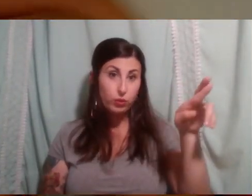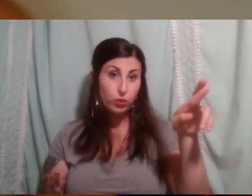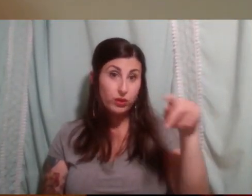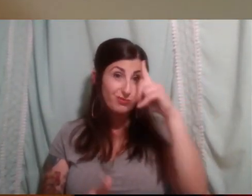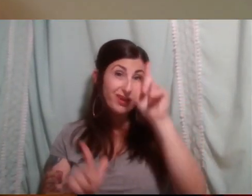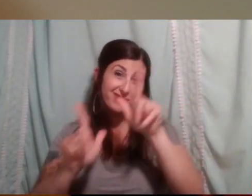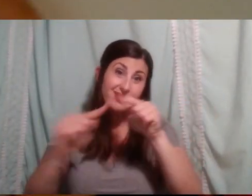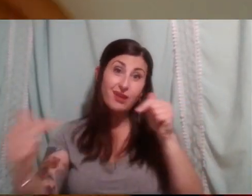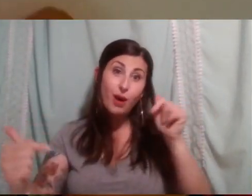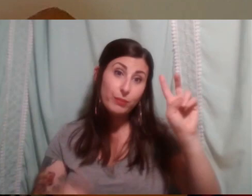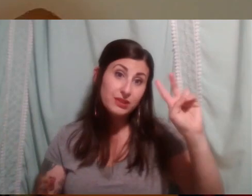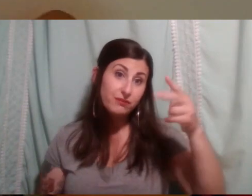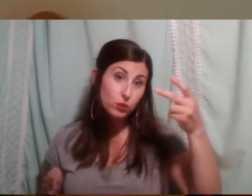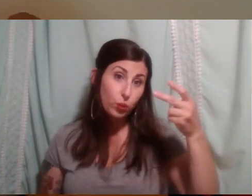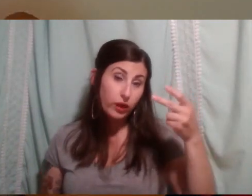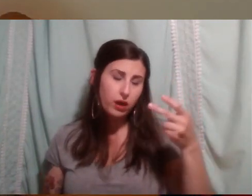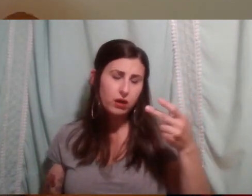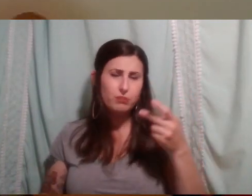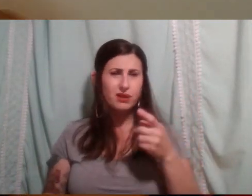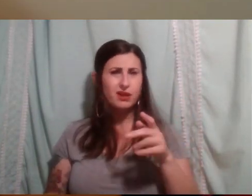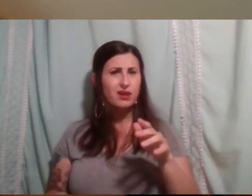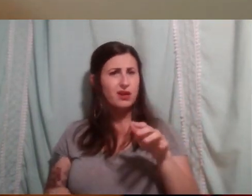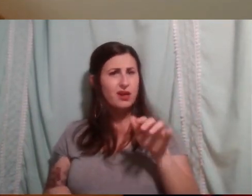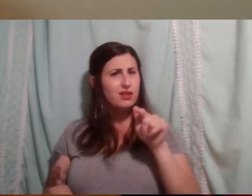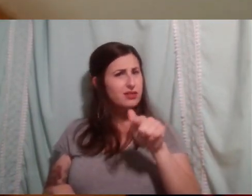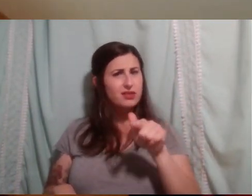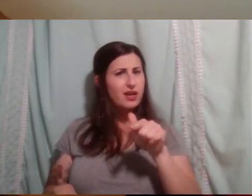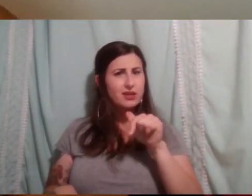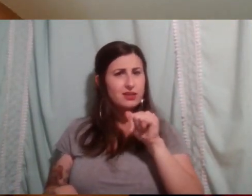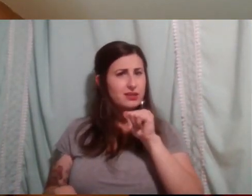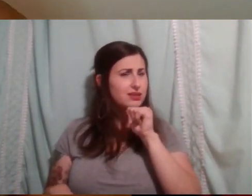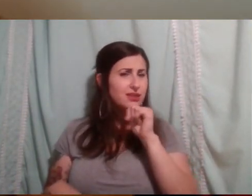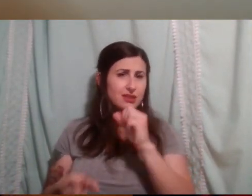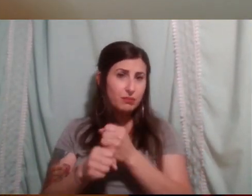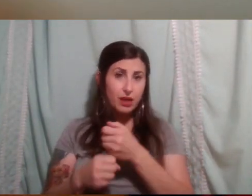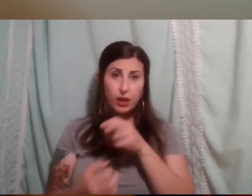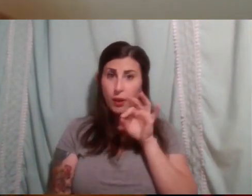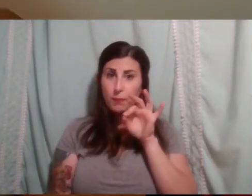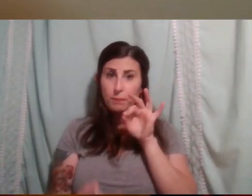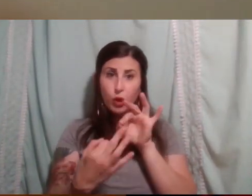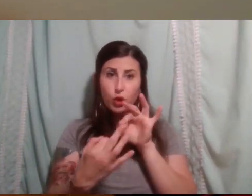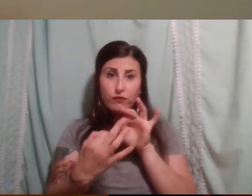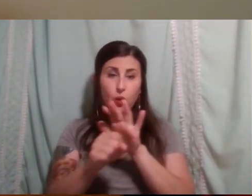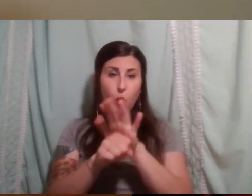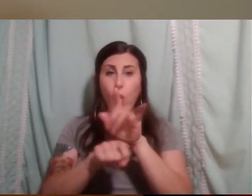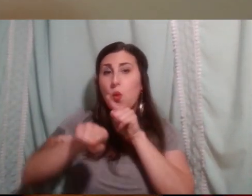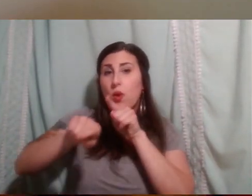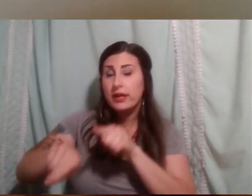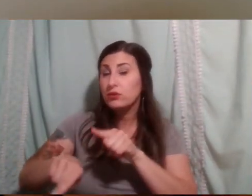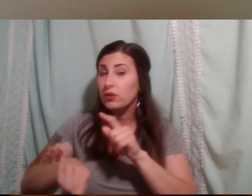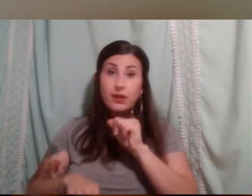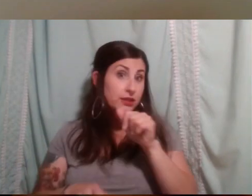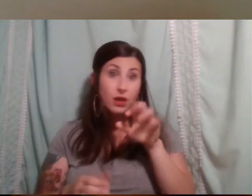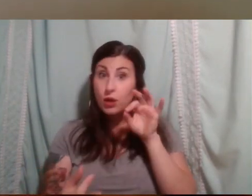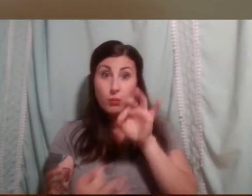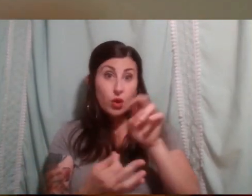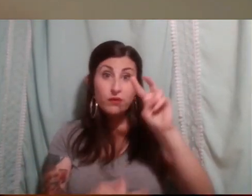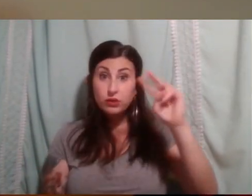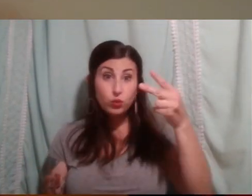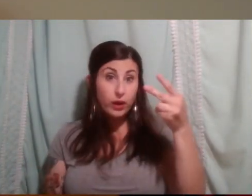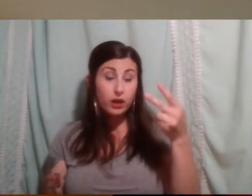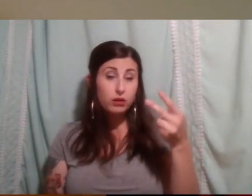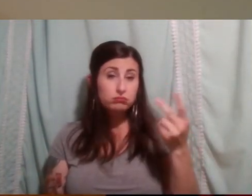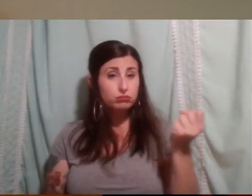this because that's the inverse of a square. Well, this does not produce a perfect whole answer. This is not a perfect square under